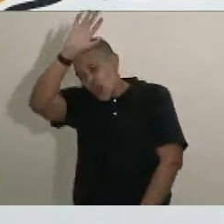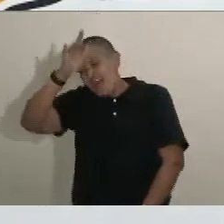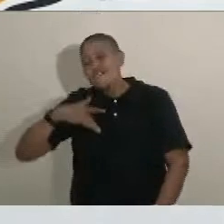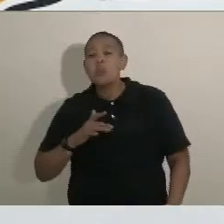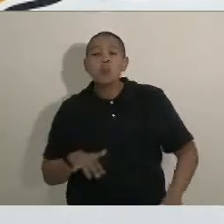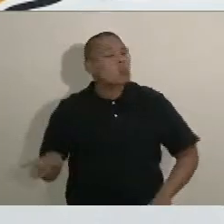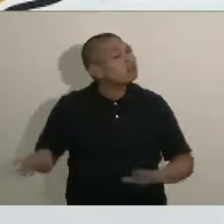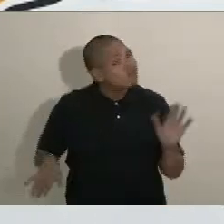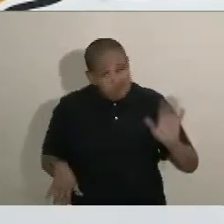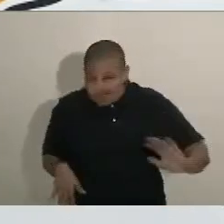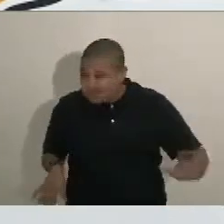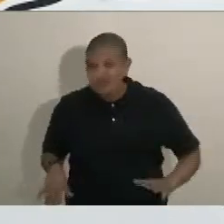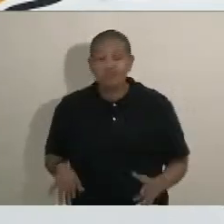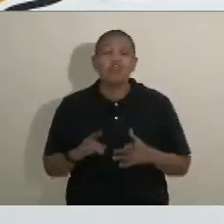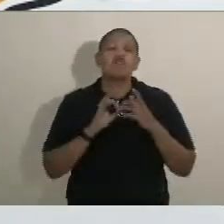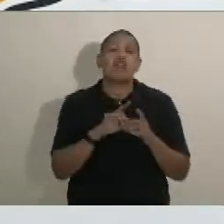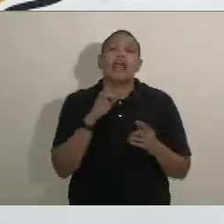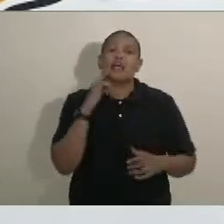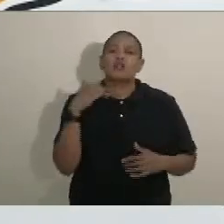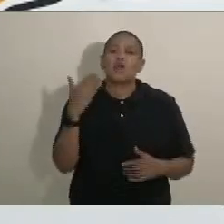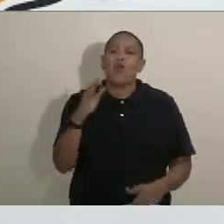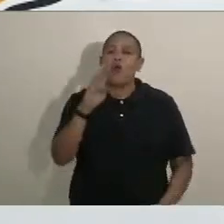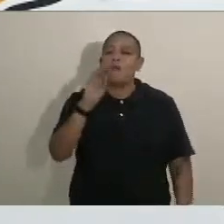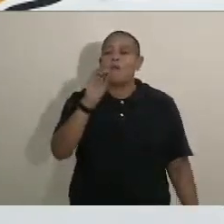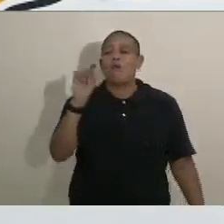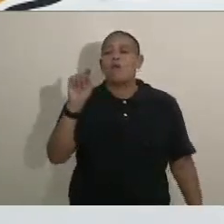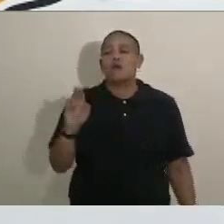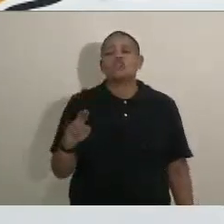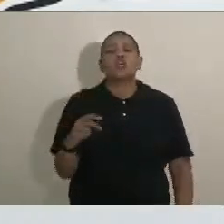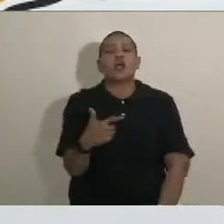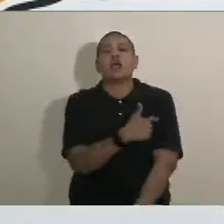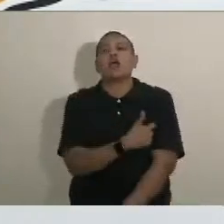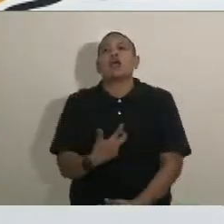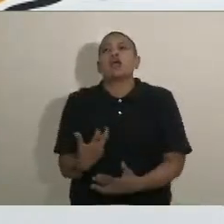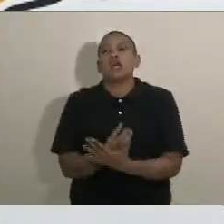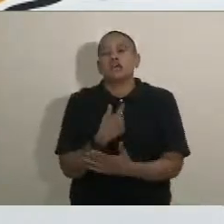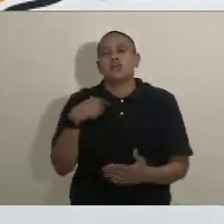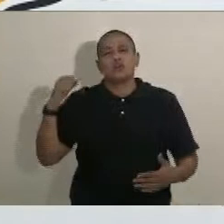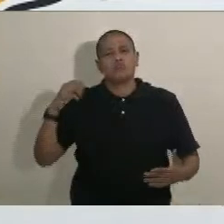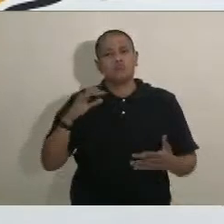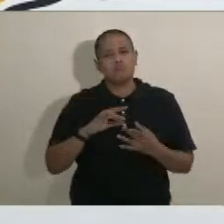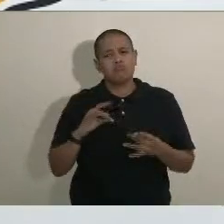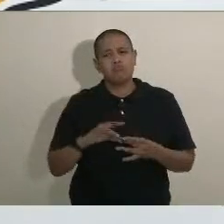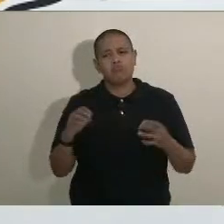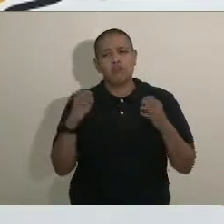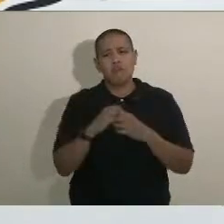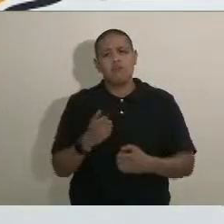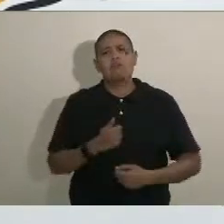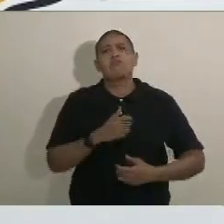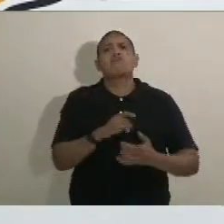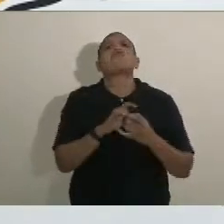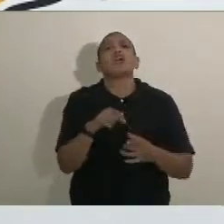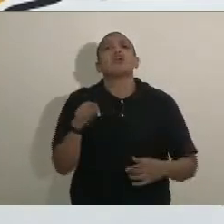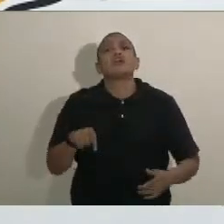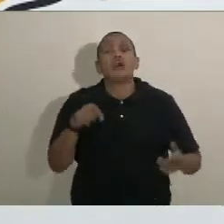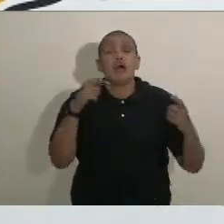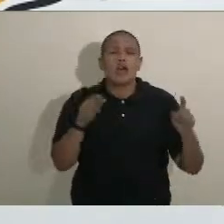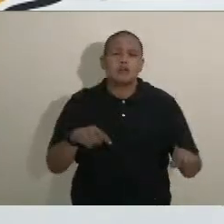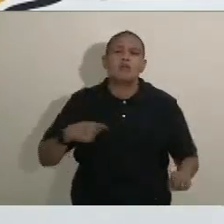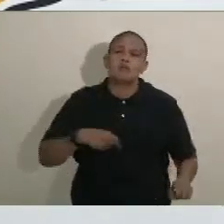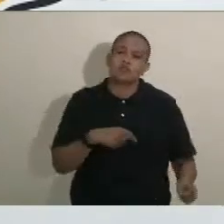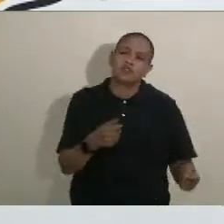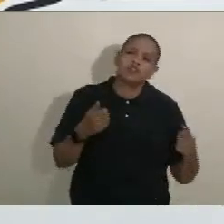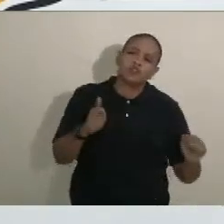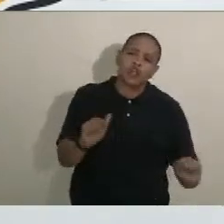and on the uptake of boosters. So yes, we are speaking out more about this, and we are trying